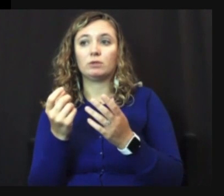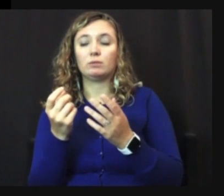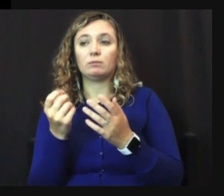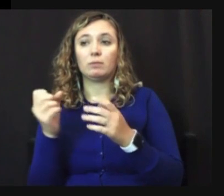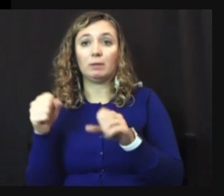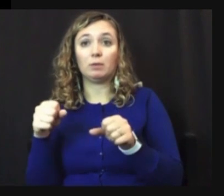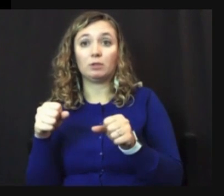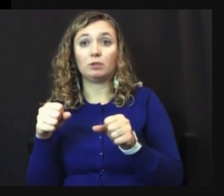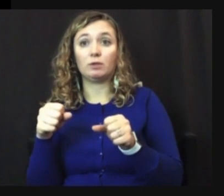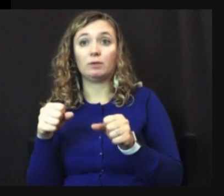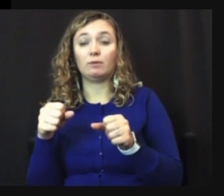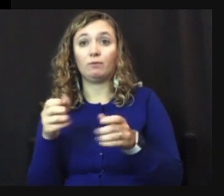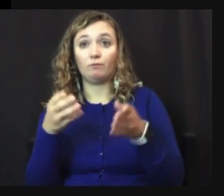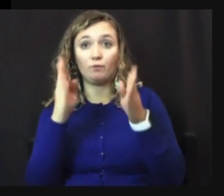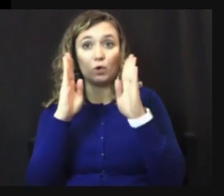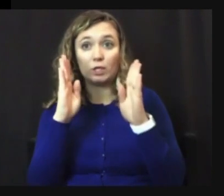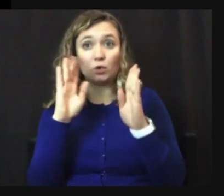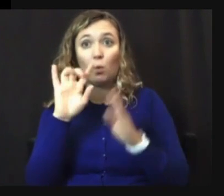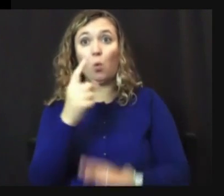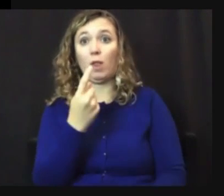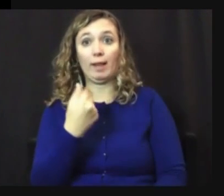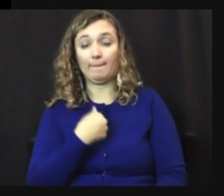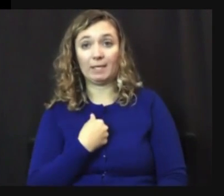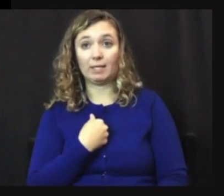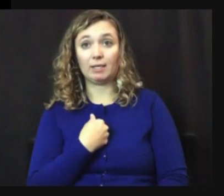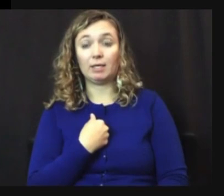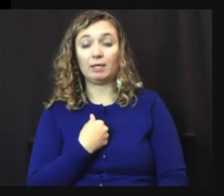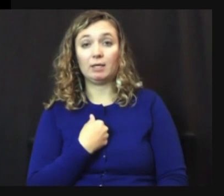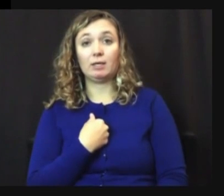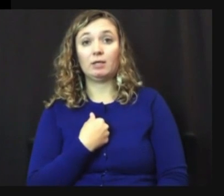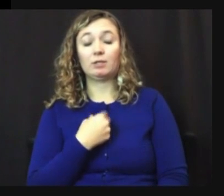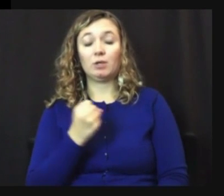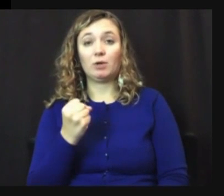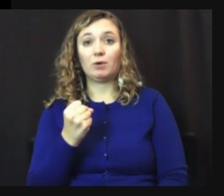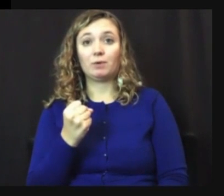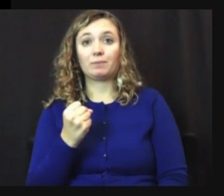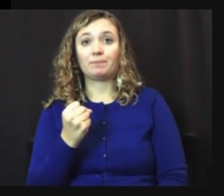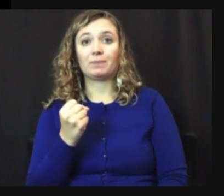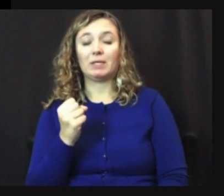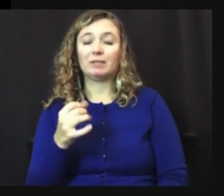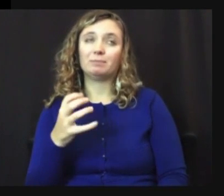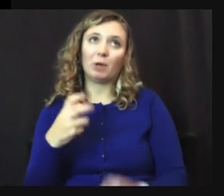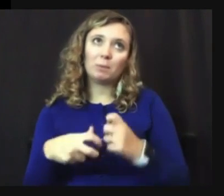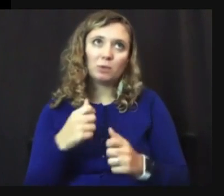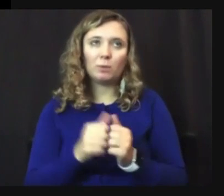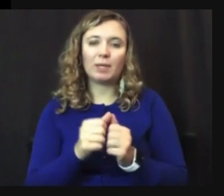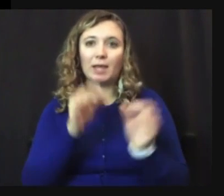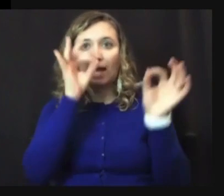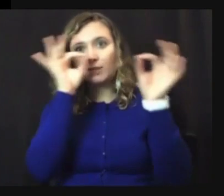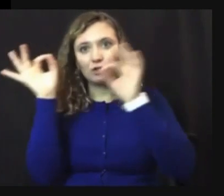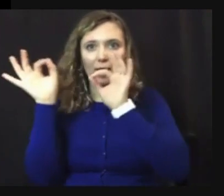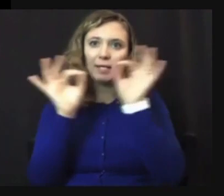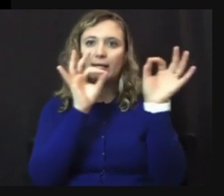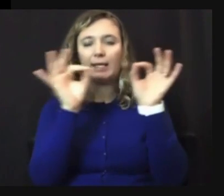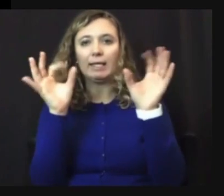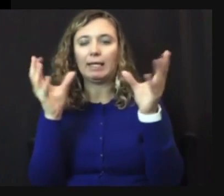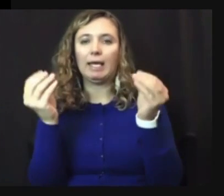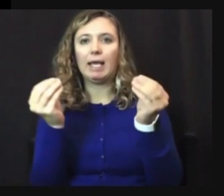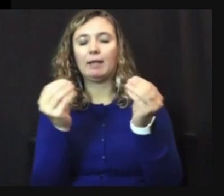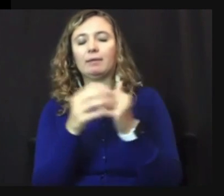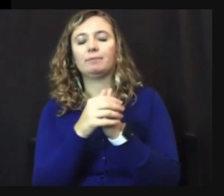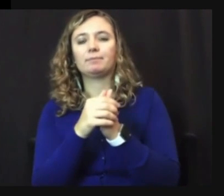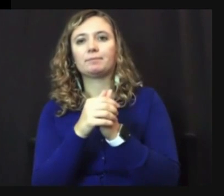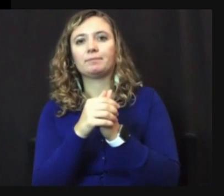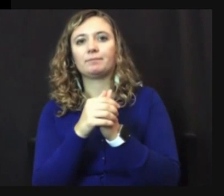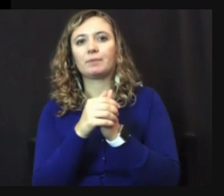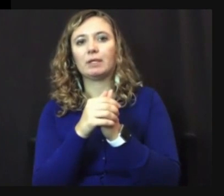to stay focused on me. So this can get into issues with eye tracking software and that sort of thing if we are not able to do the